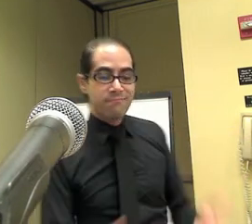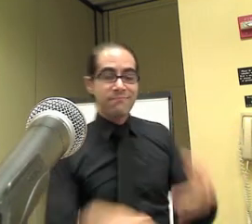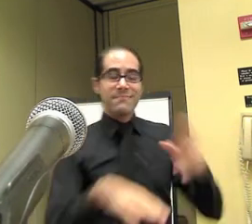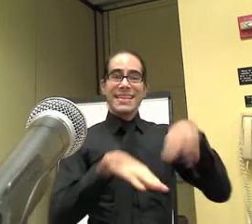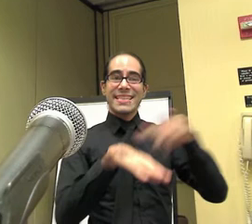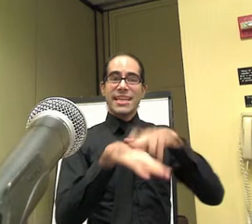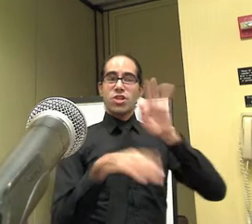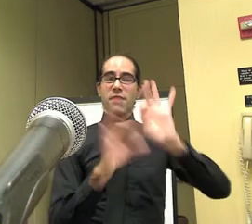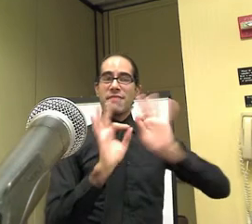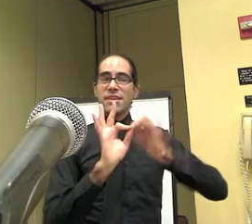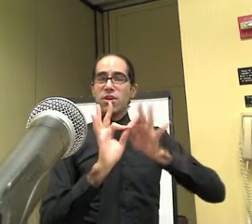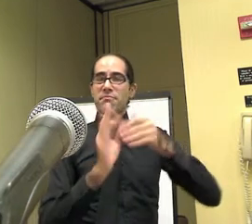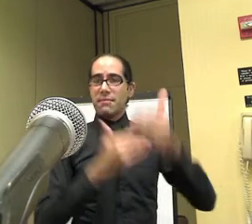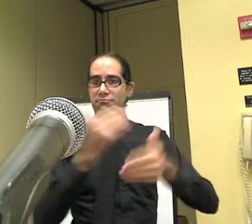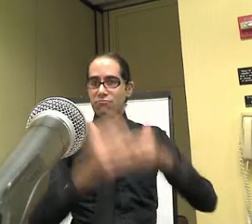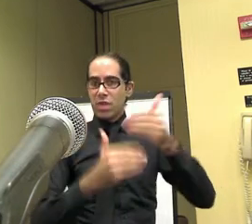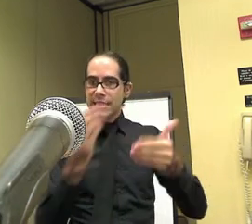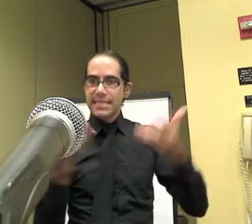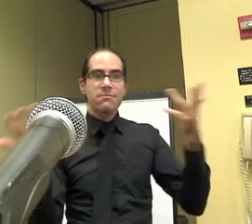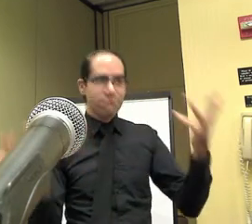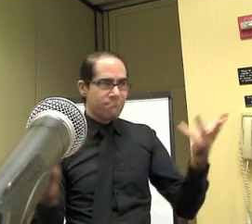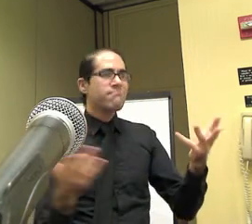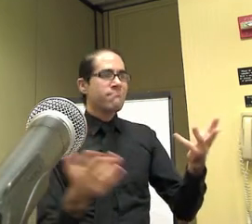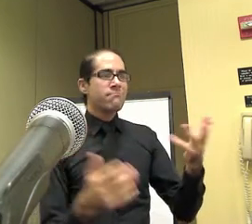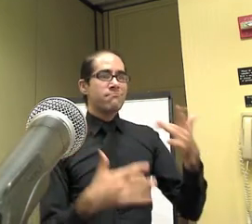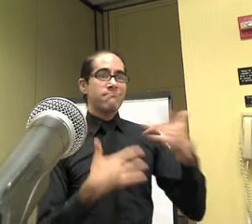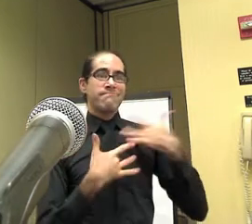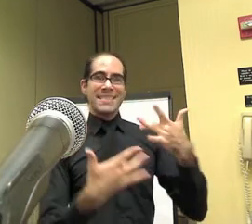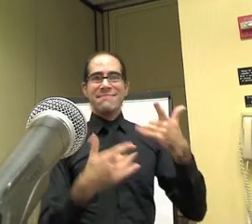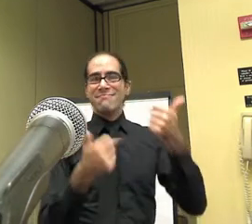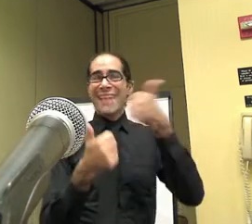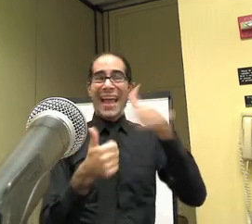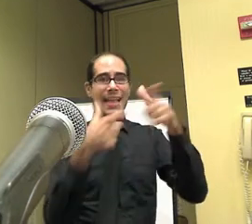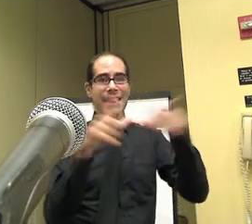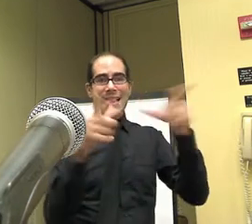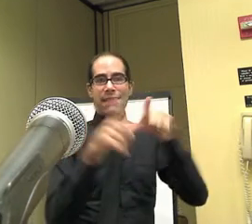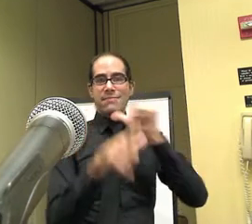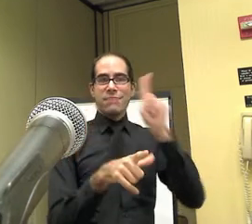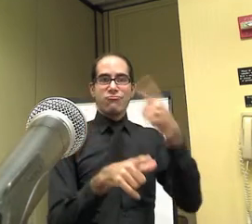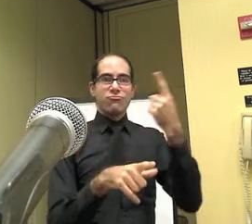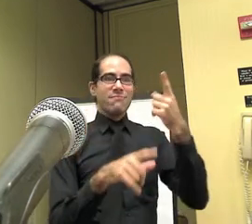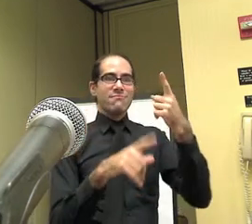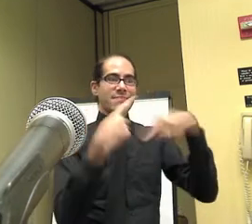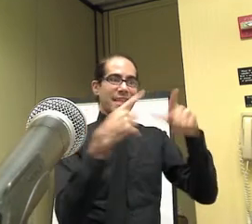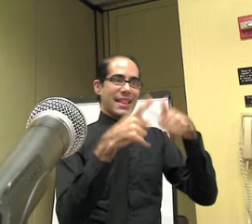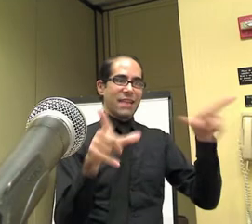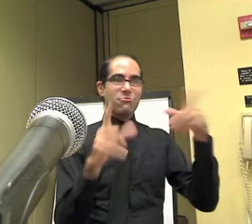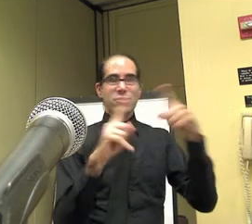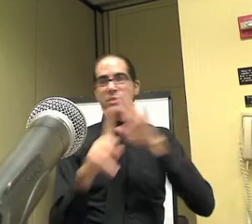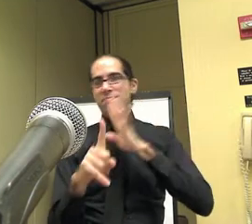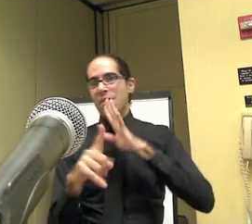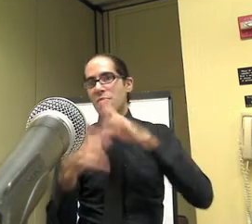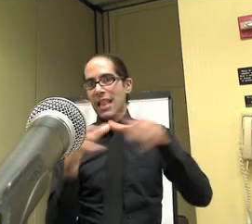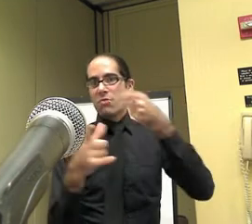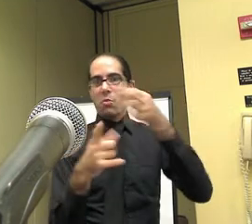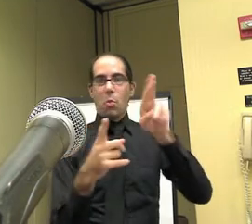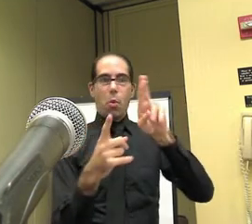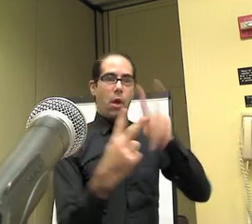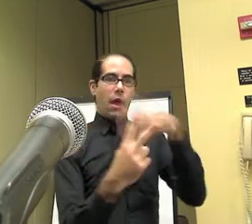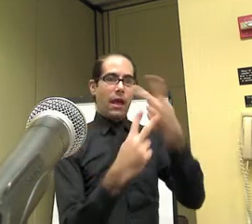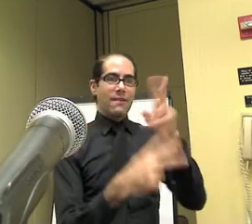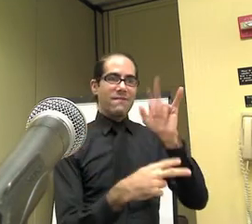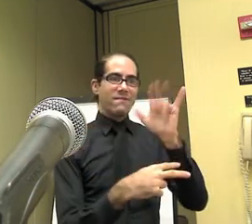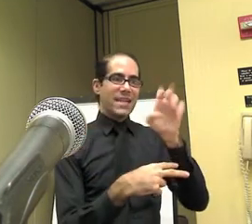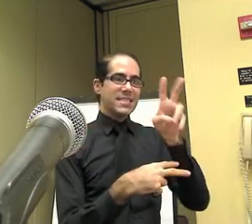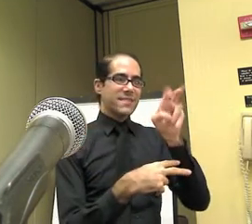uncomfortable. The nature of the interpreting process is intriguing as well, and it can be a